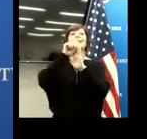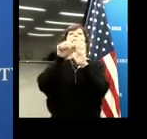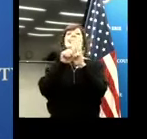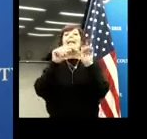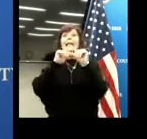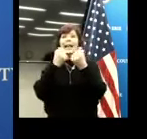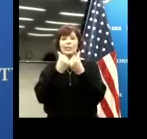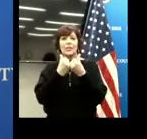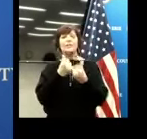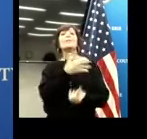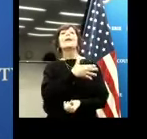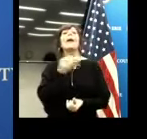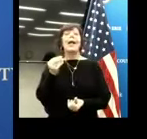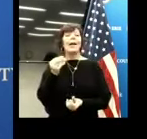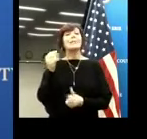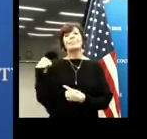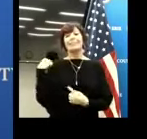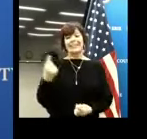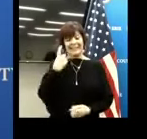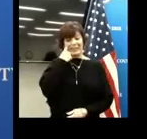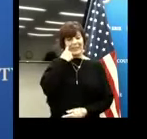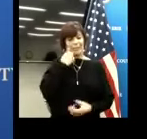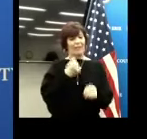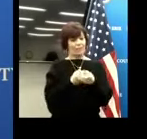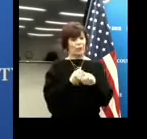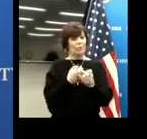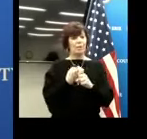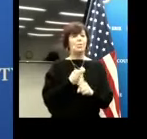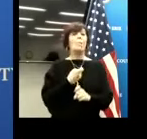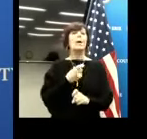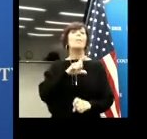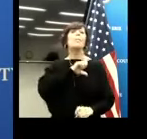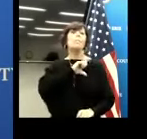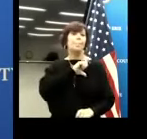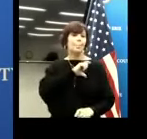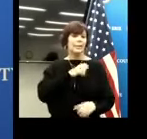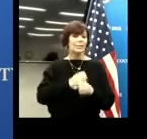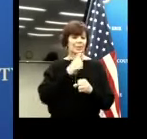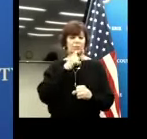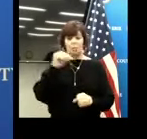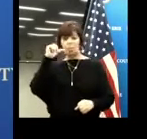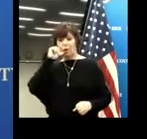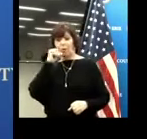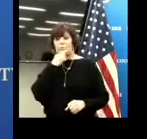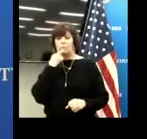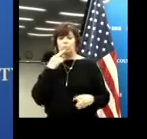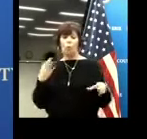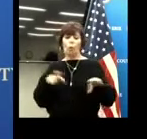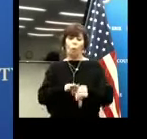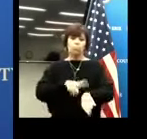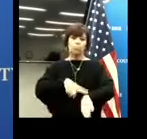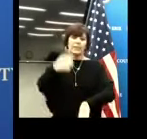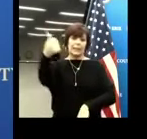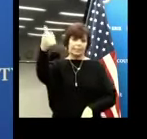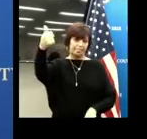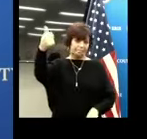agencies, and of course, there has been recently enforcement from local law enforcement to ensure bars and restaurants were closing at 10 p.m.